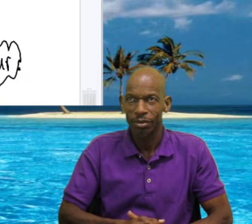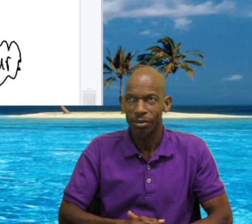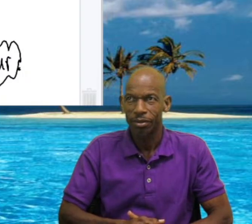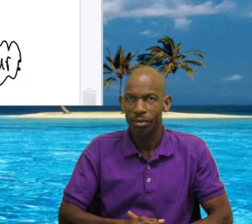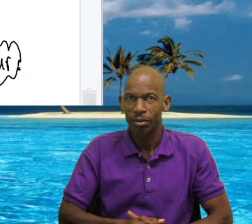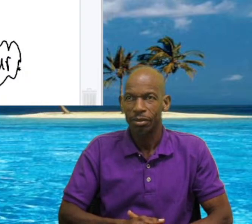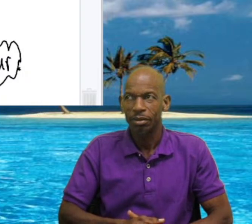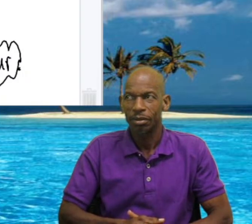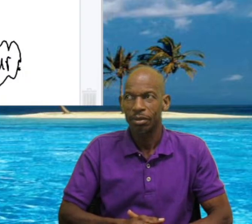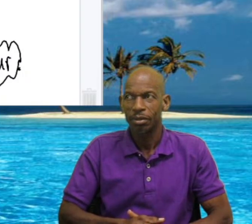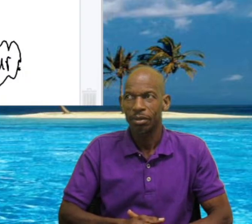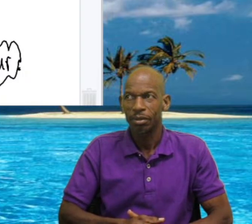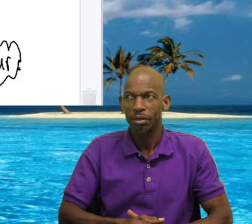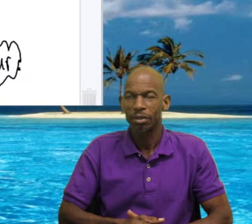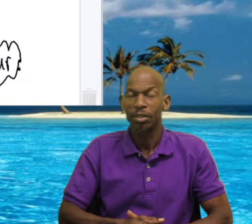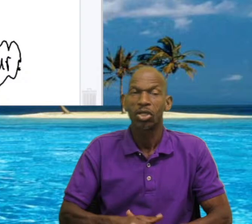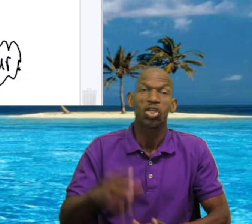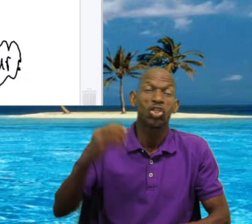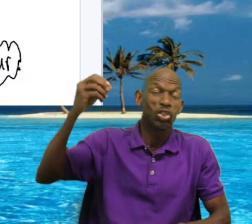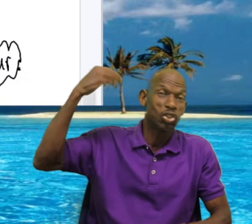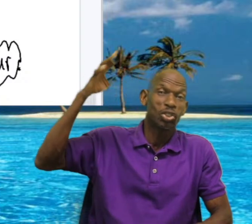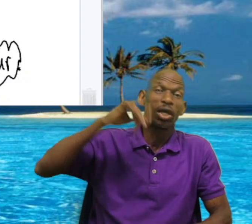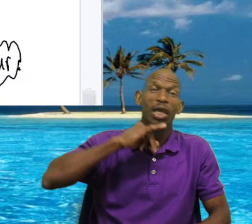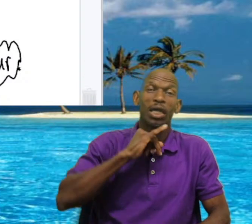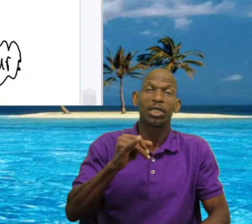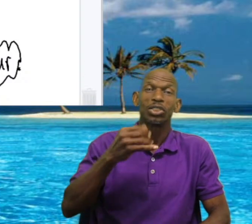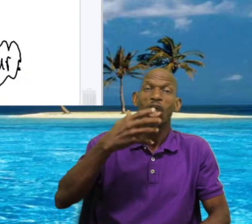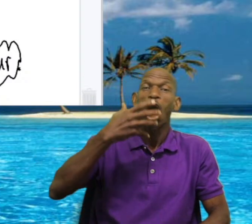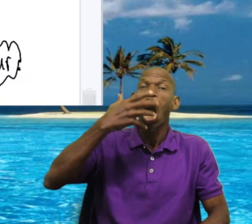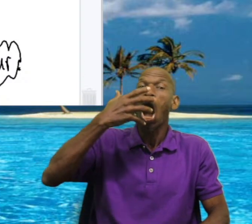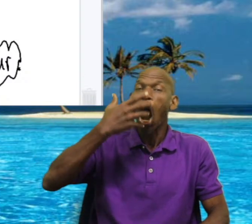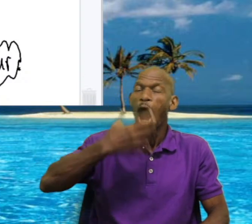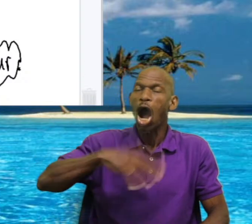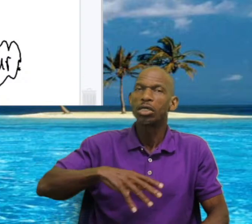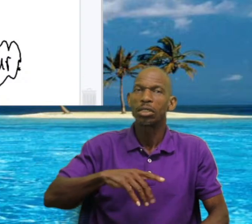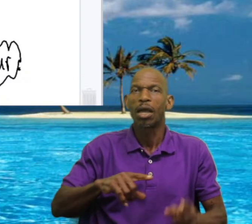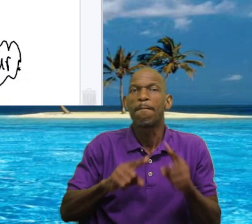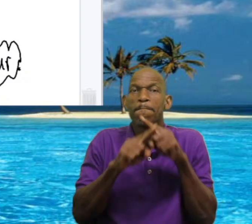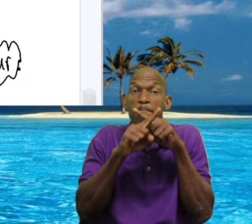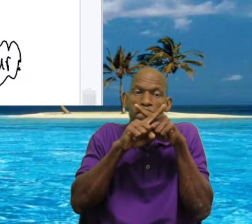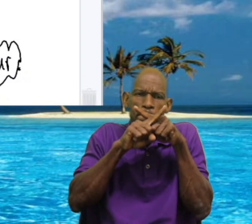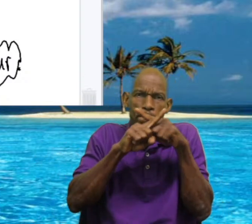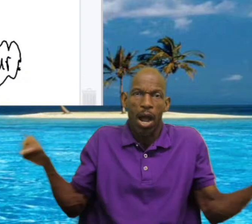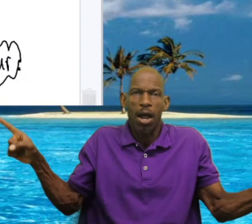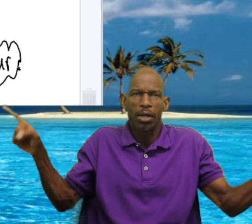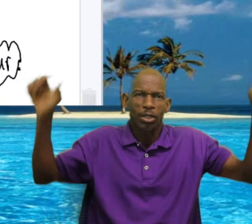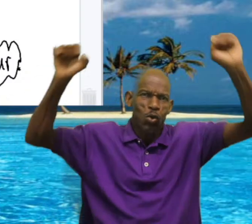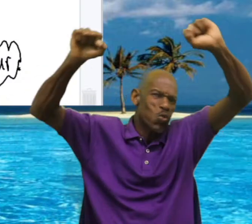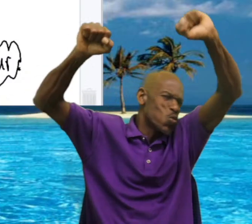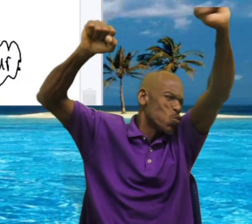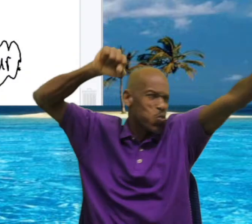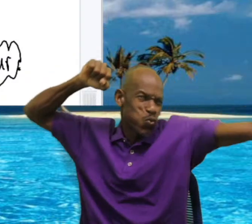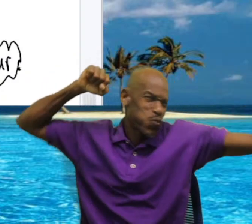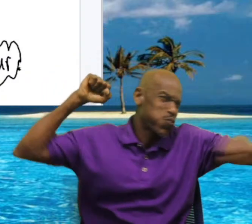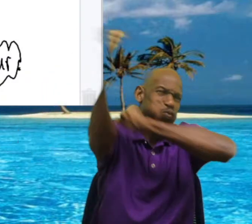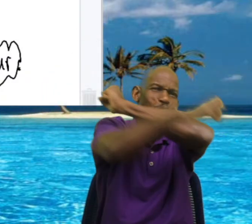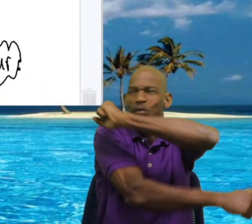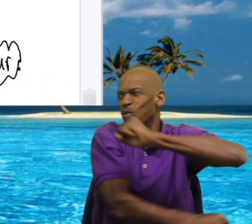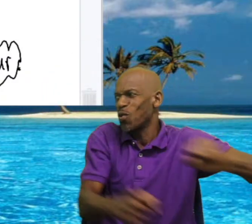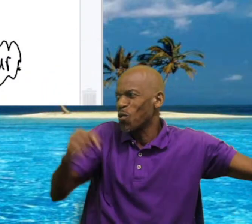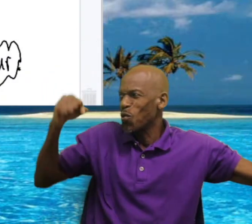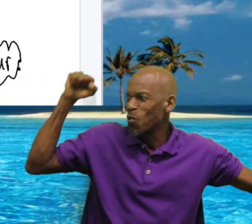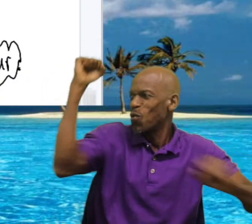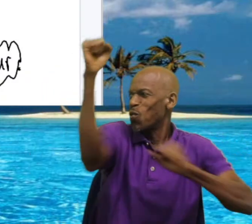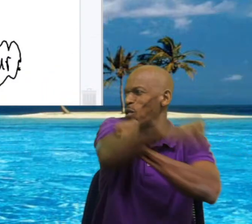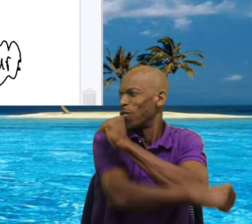very good. The sun is hot, but I am feeling cold. Correct. But.